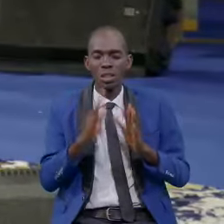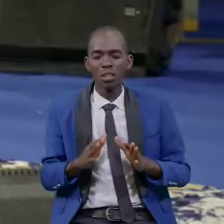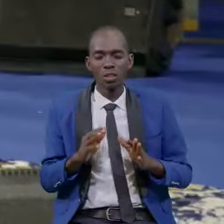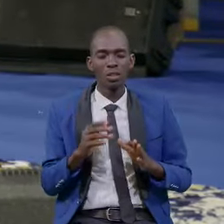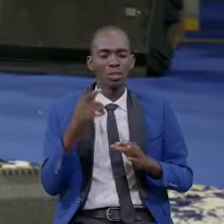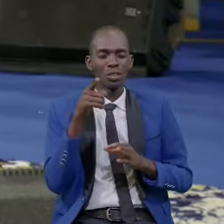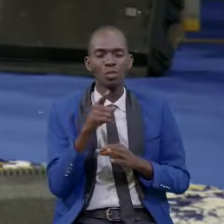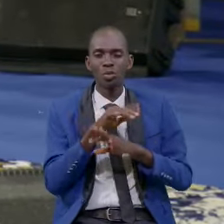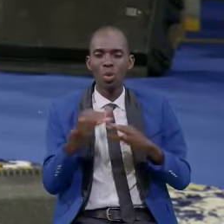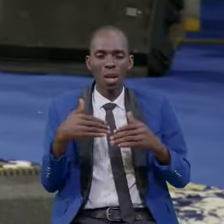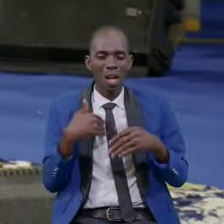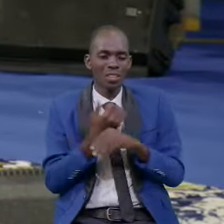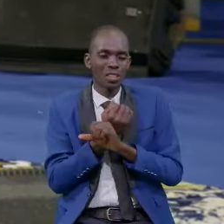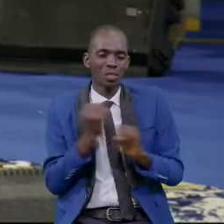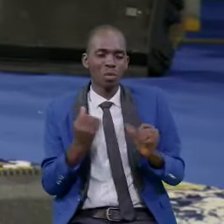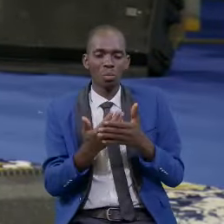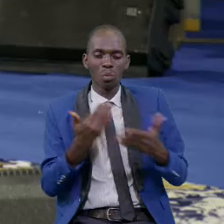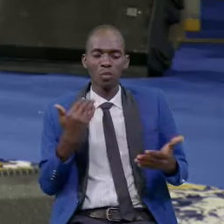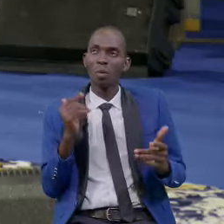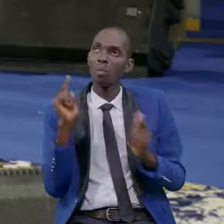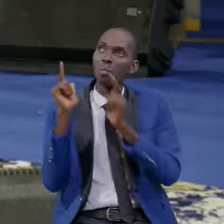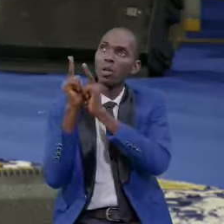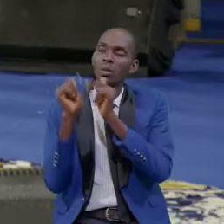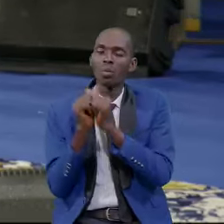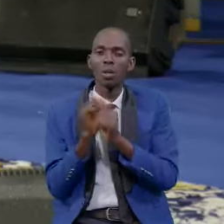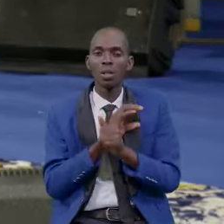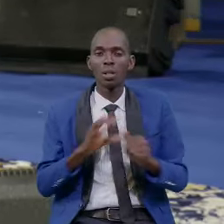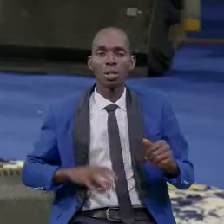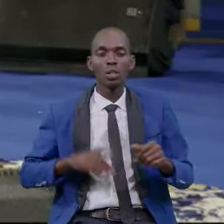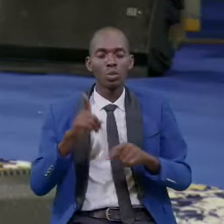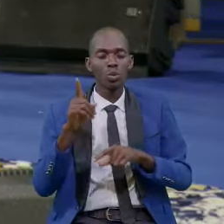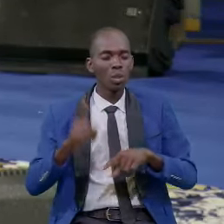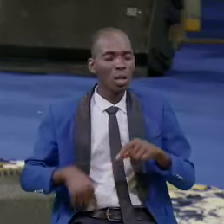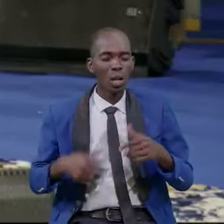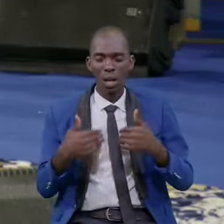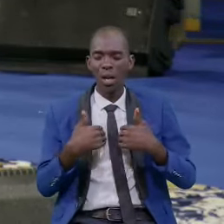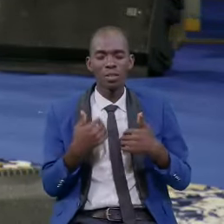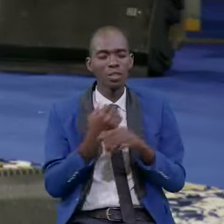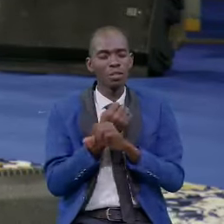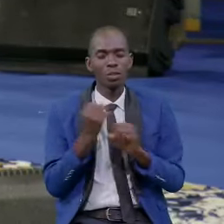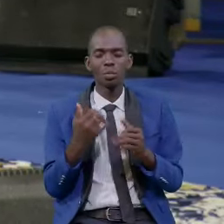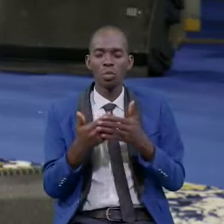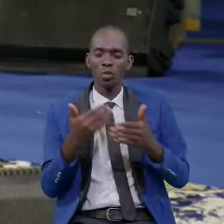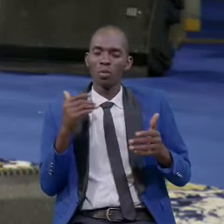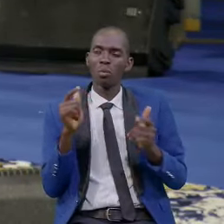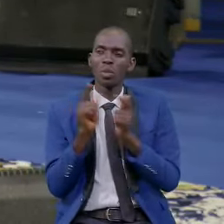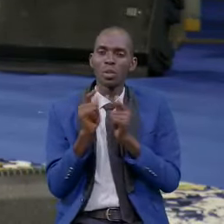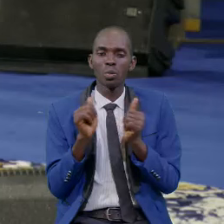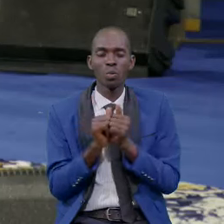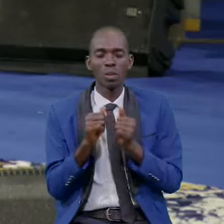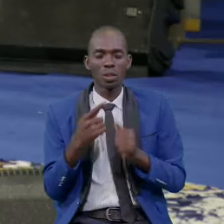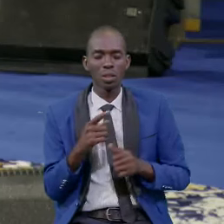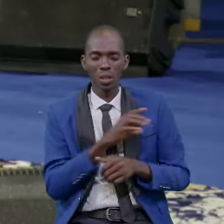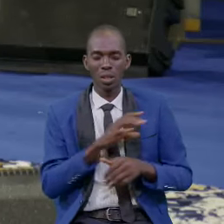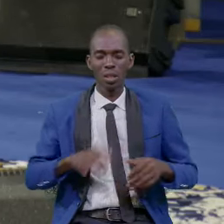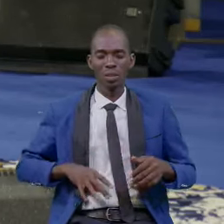to Christ. You cannot have salvation before coming to Christ, because he is the only